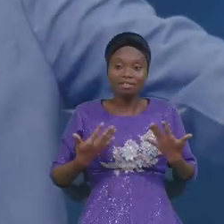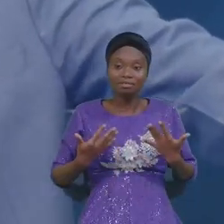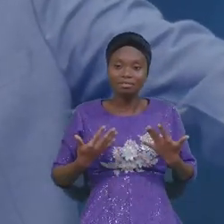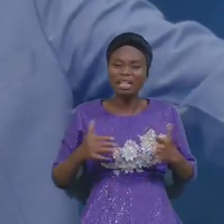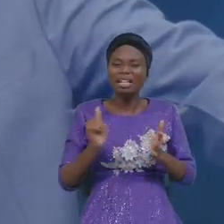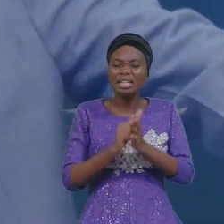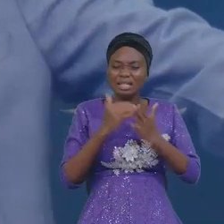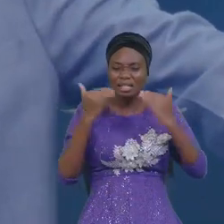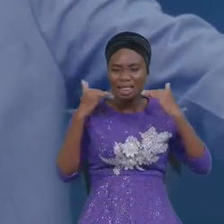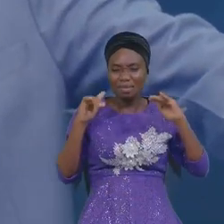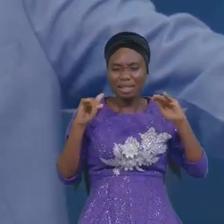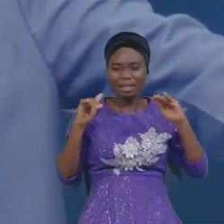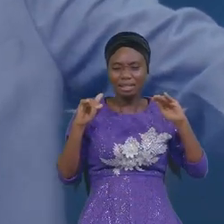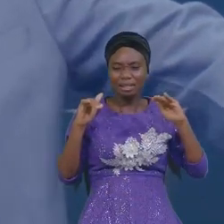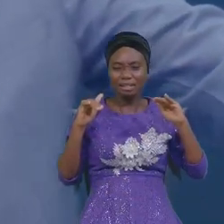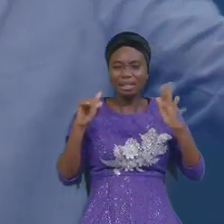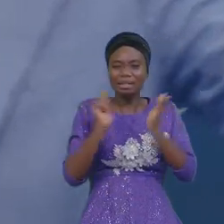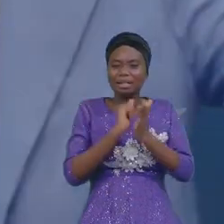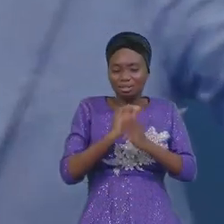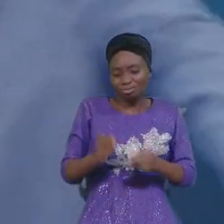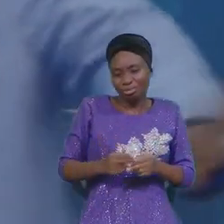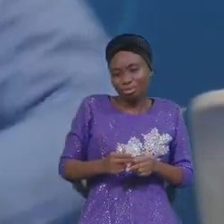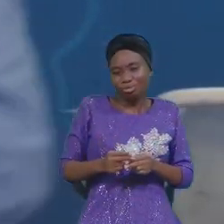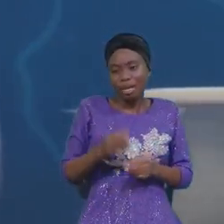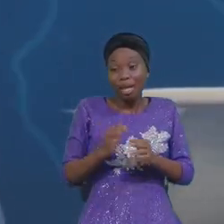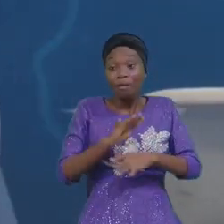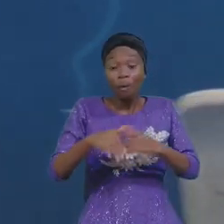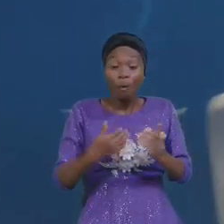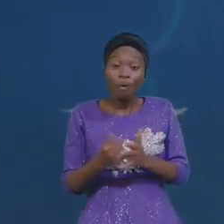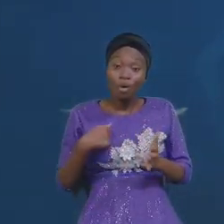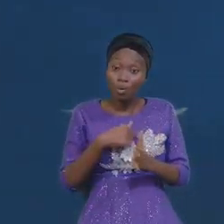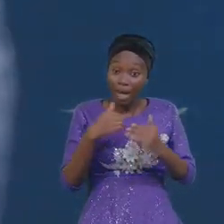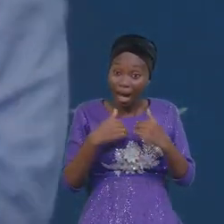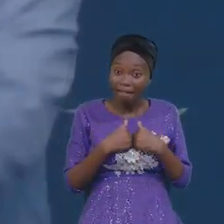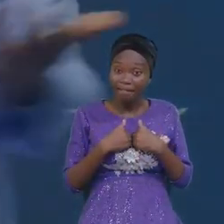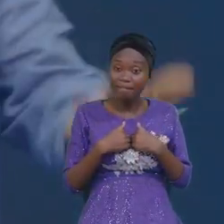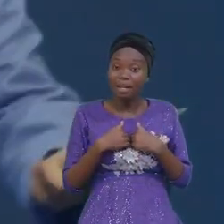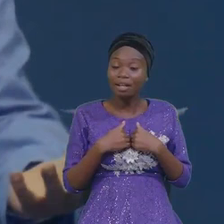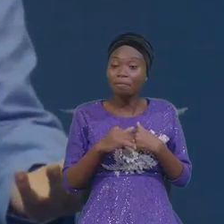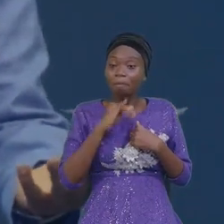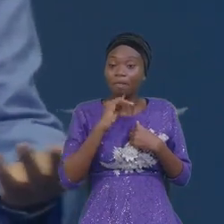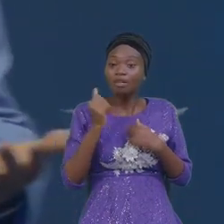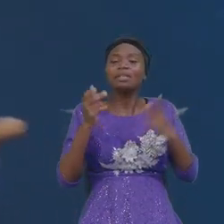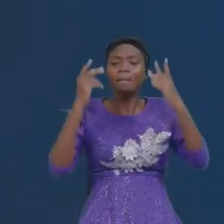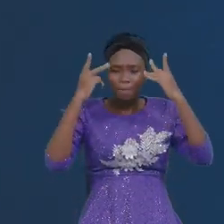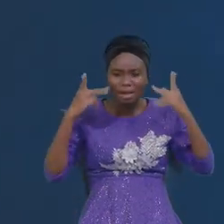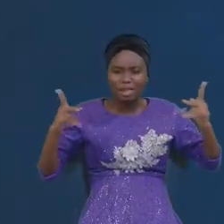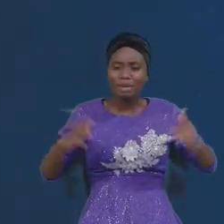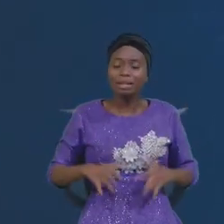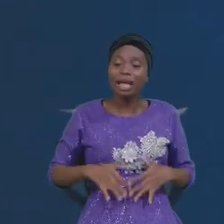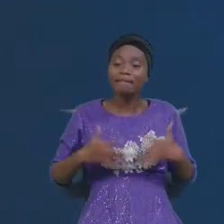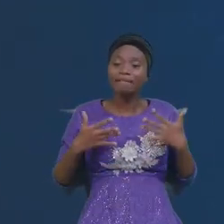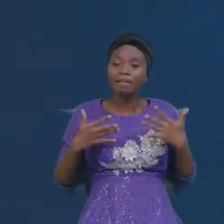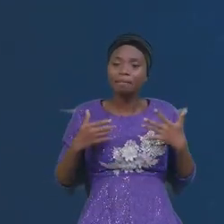limited, that's short. If all we have is a prospered life, we